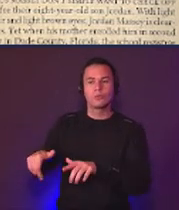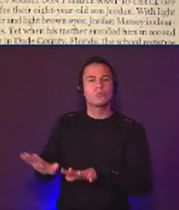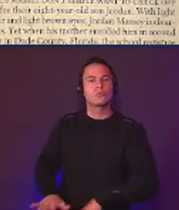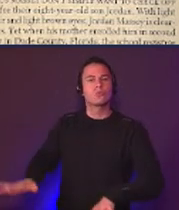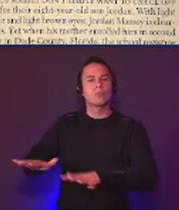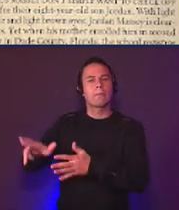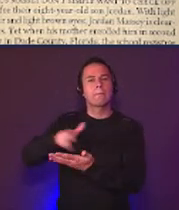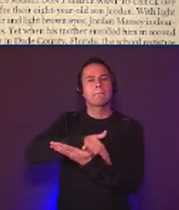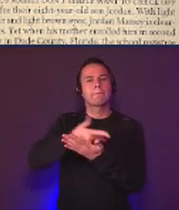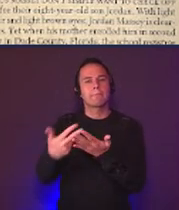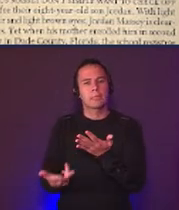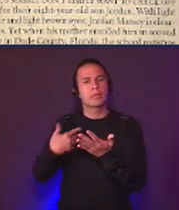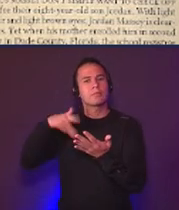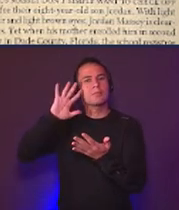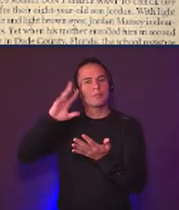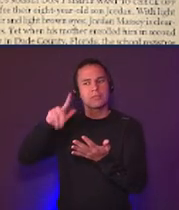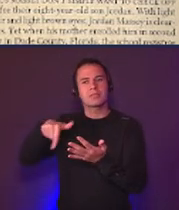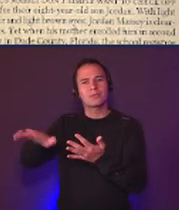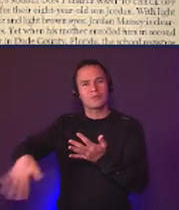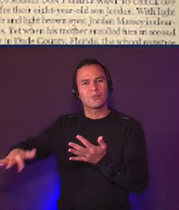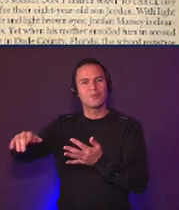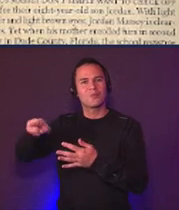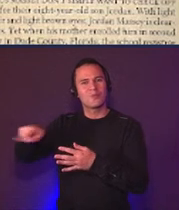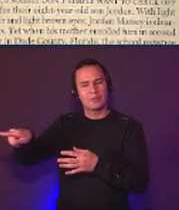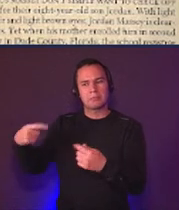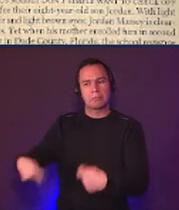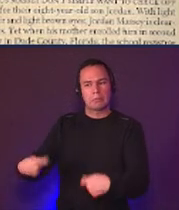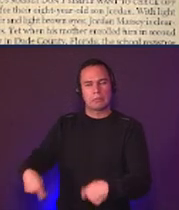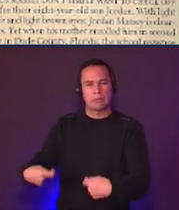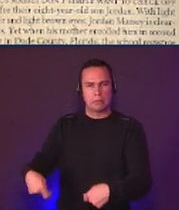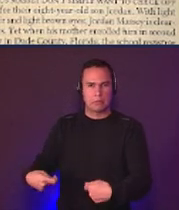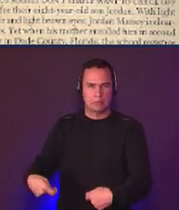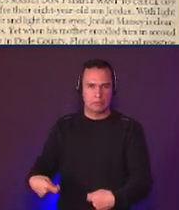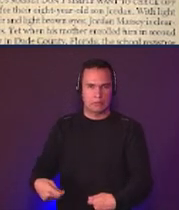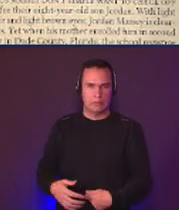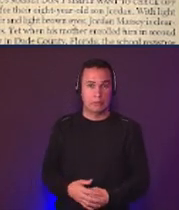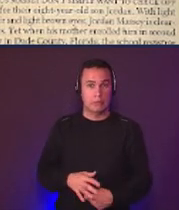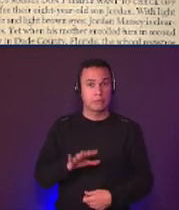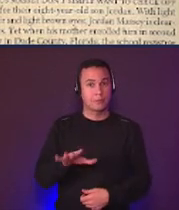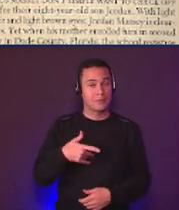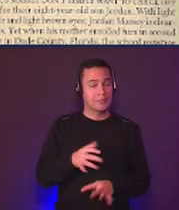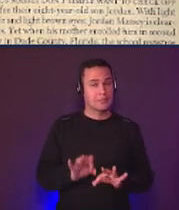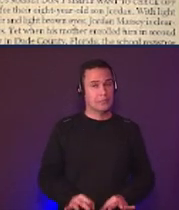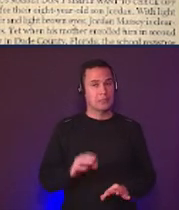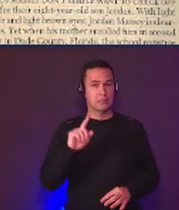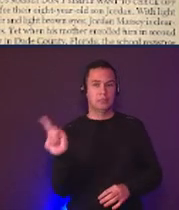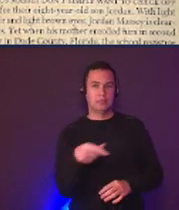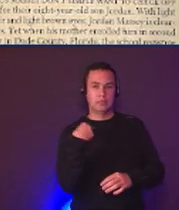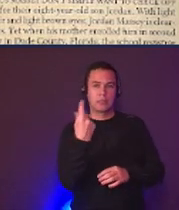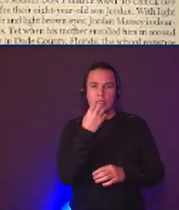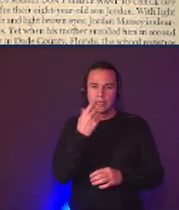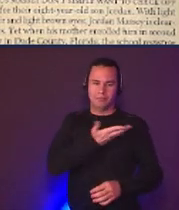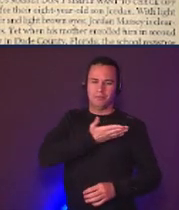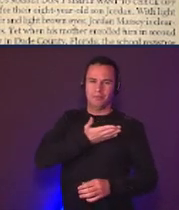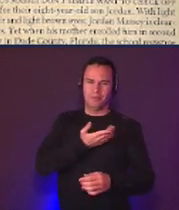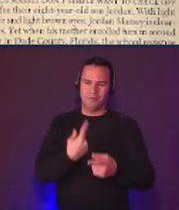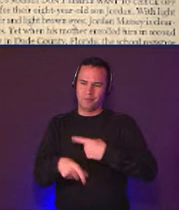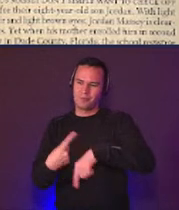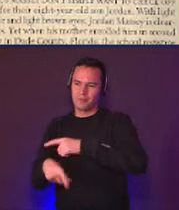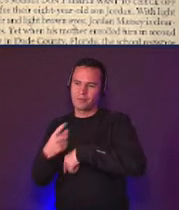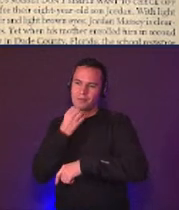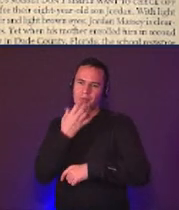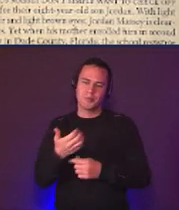think that that was a thing that was needed. But it turns out that we made a lot of really good friends in that group. And I really listened to some of